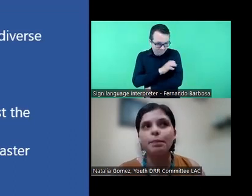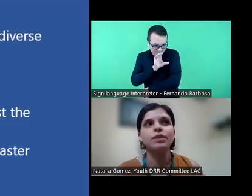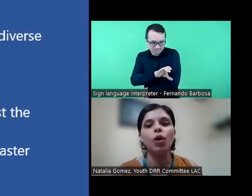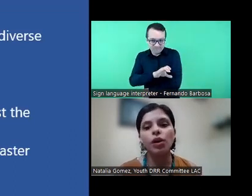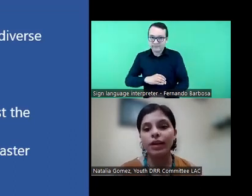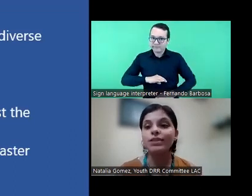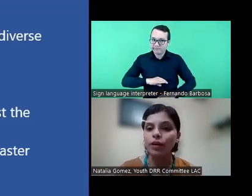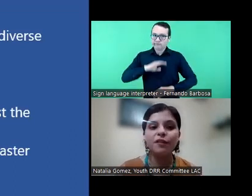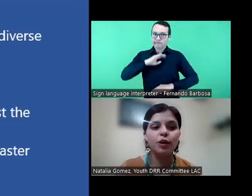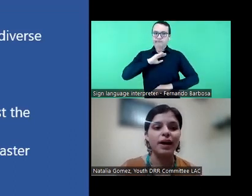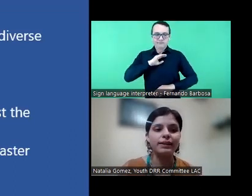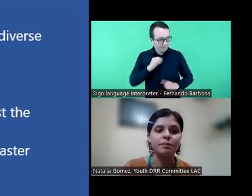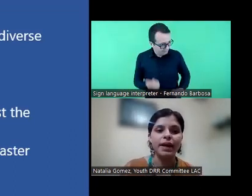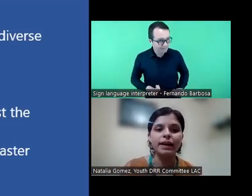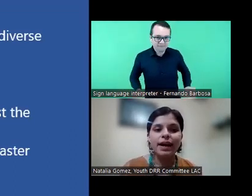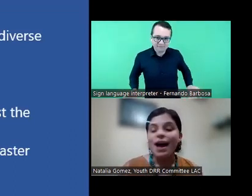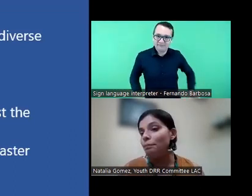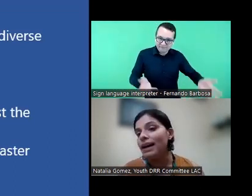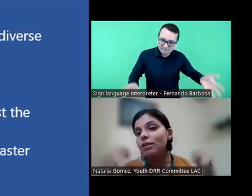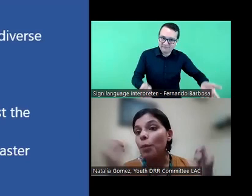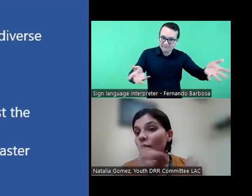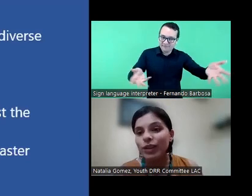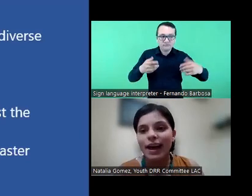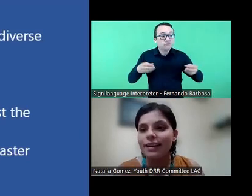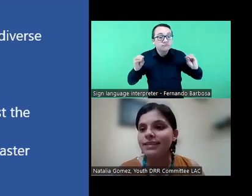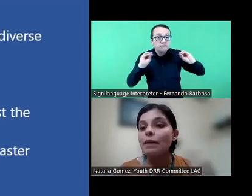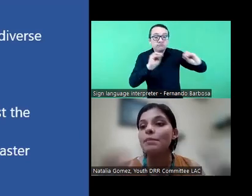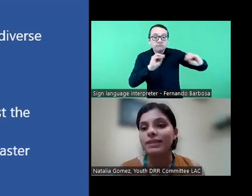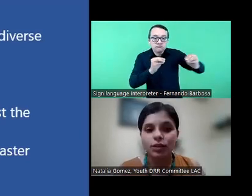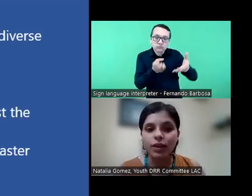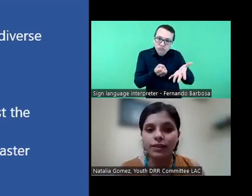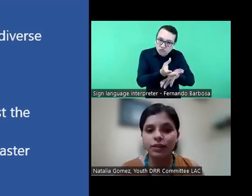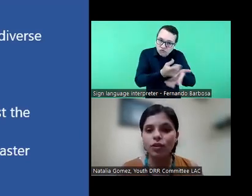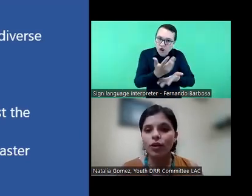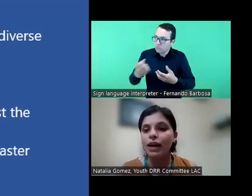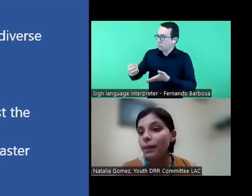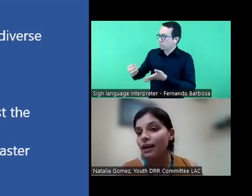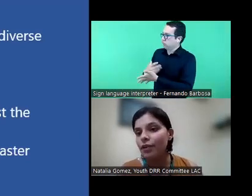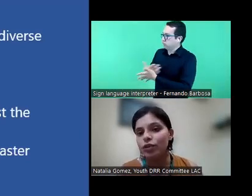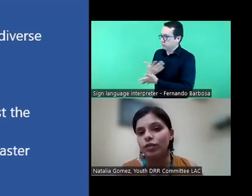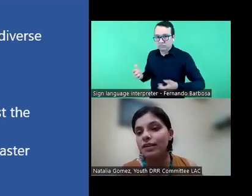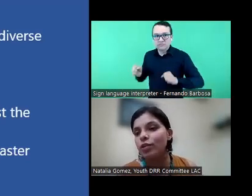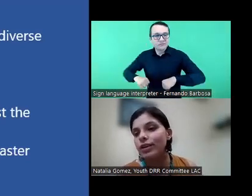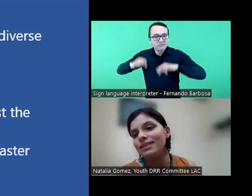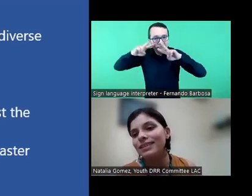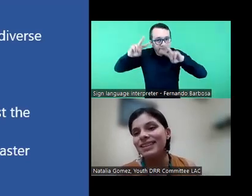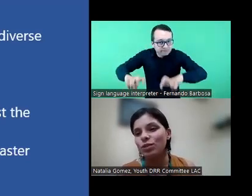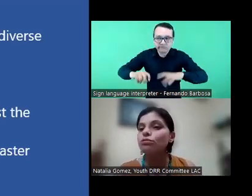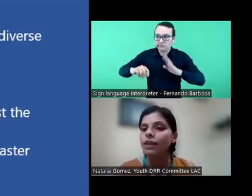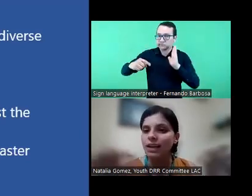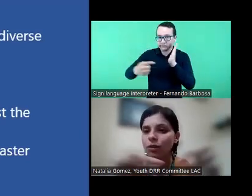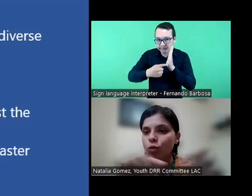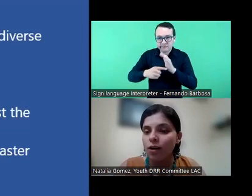capabilities to assure a participation in an informed decision making, more opportunities, more research